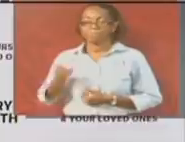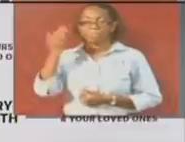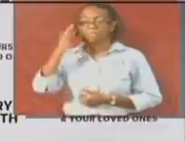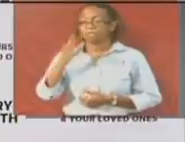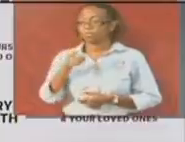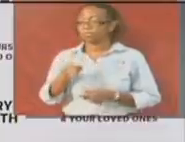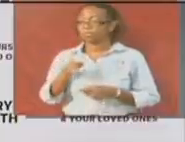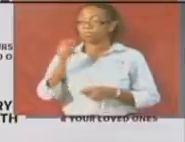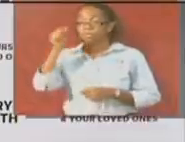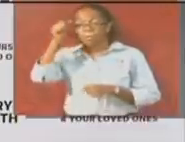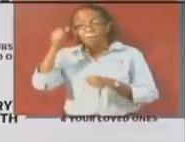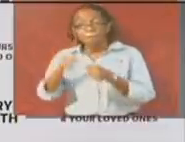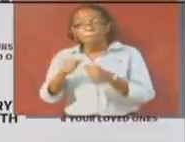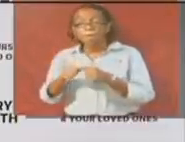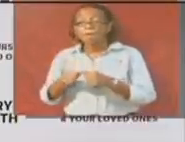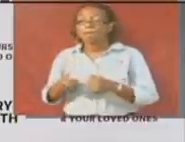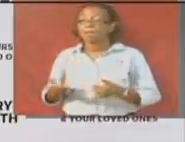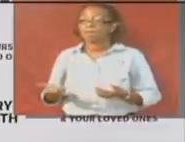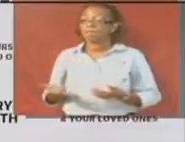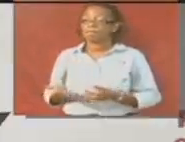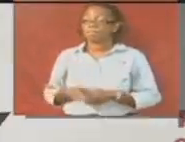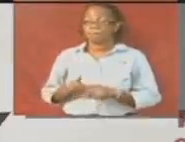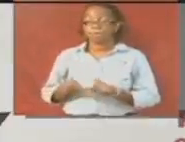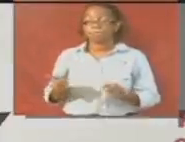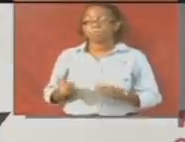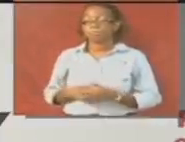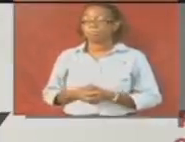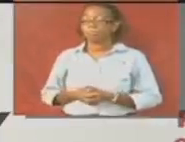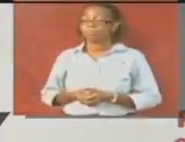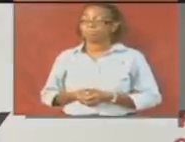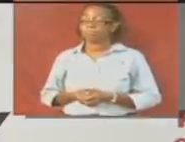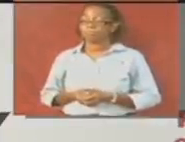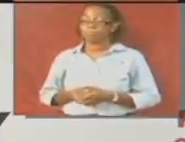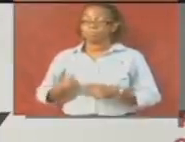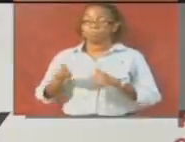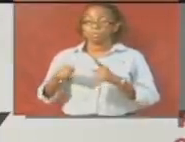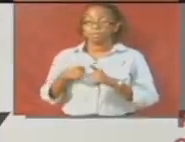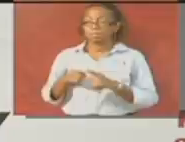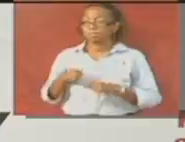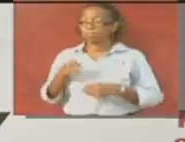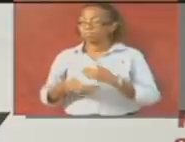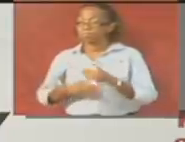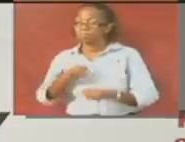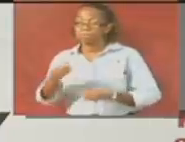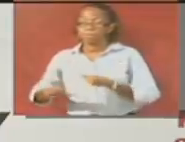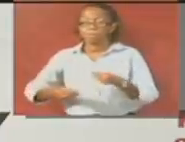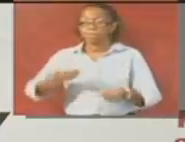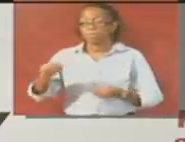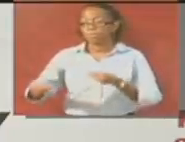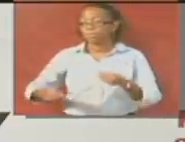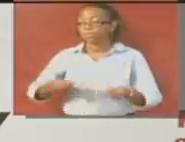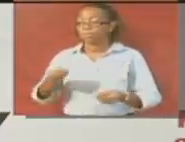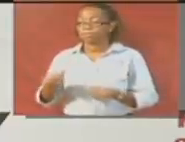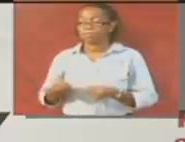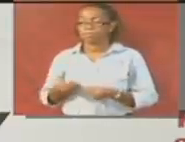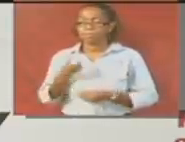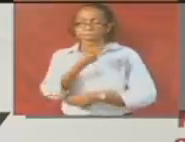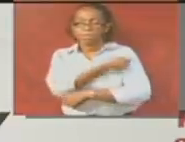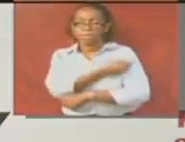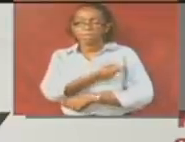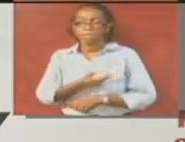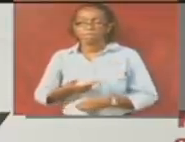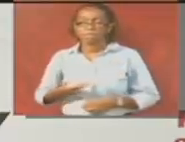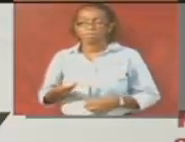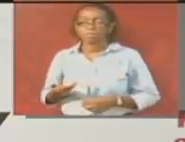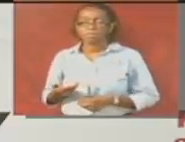did find when the vaccines were being distributed in the first place was that sometimes vials have what we call